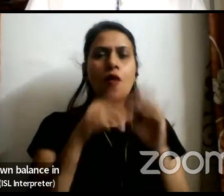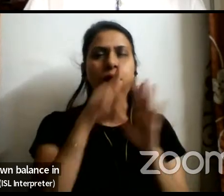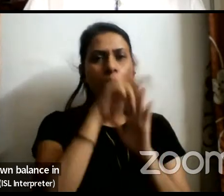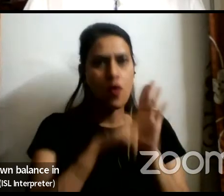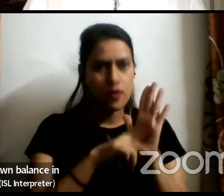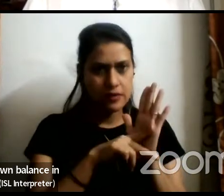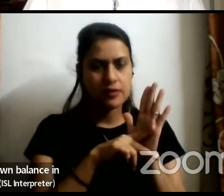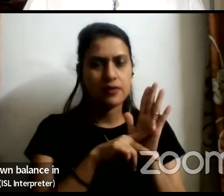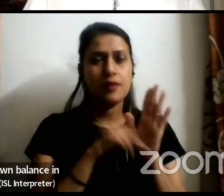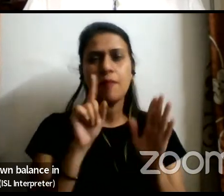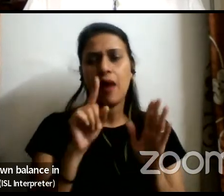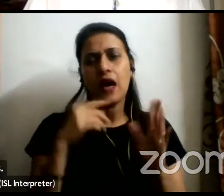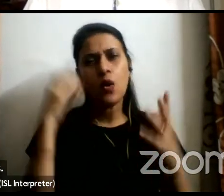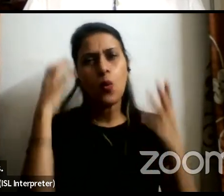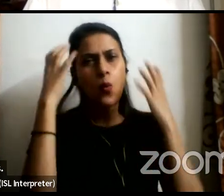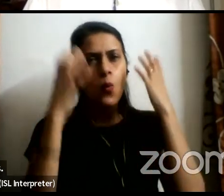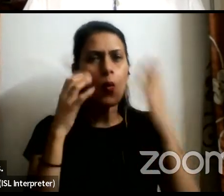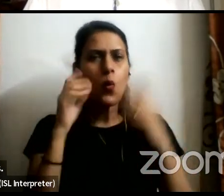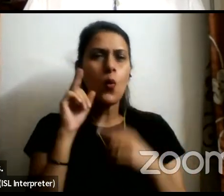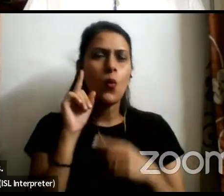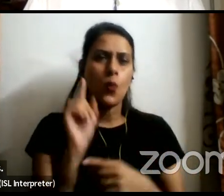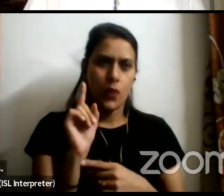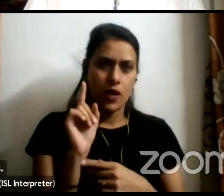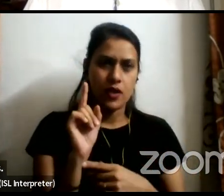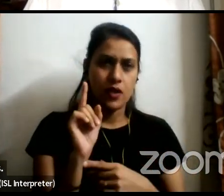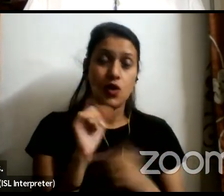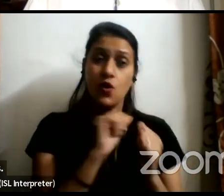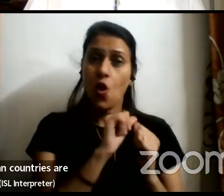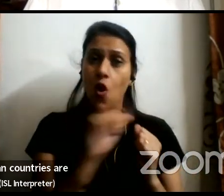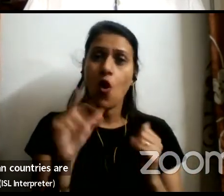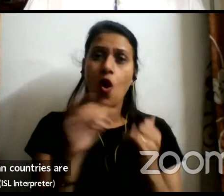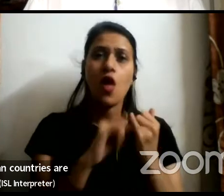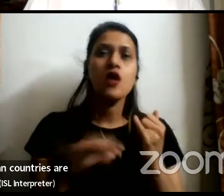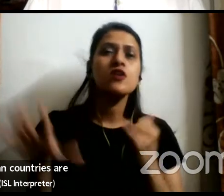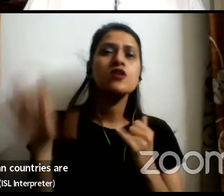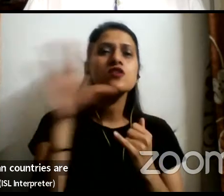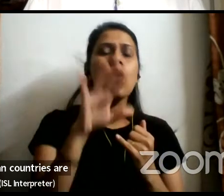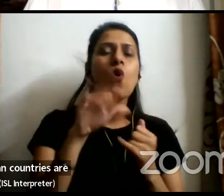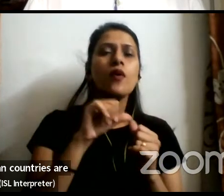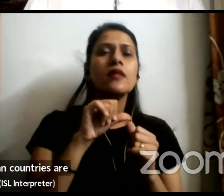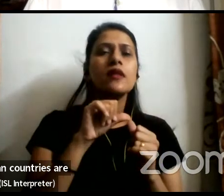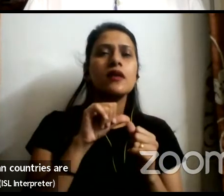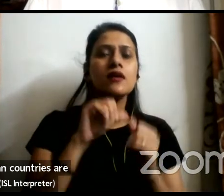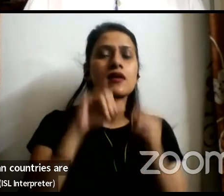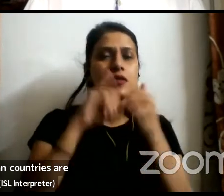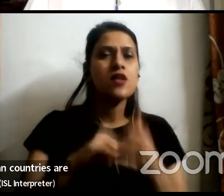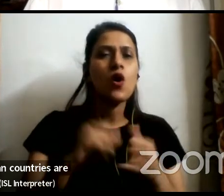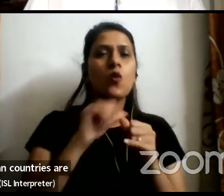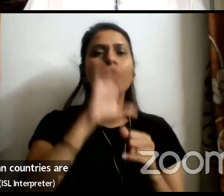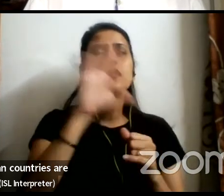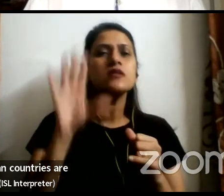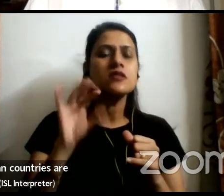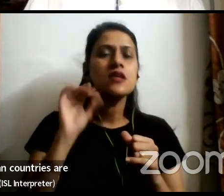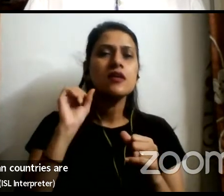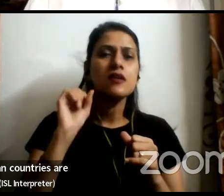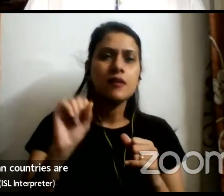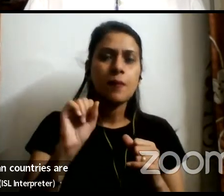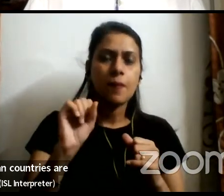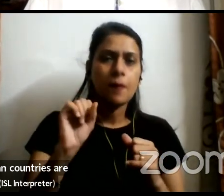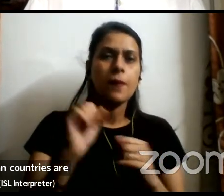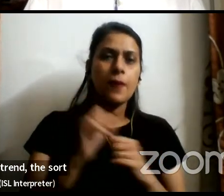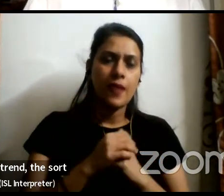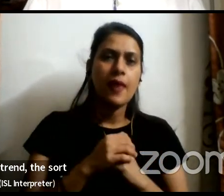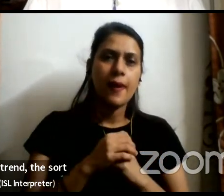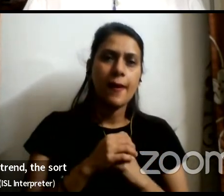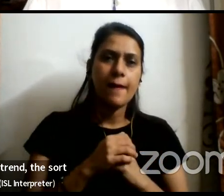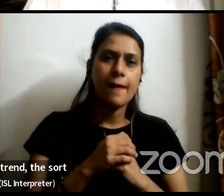My worry is that I think all South Asian countries are showing a very sort of, a trend, the sort